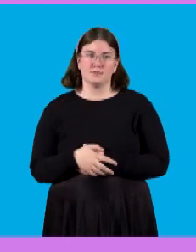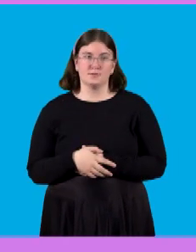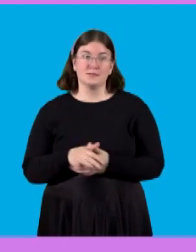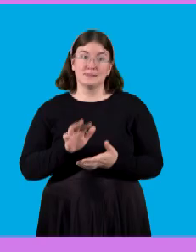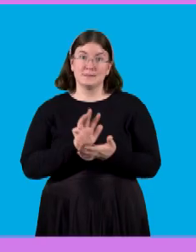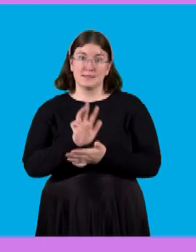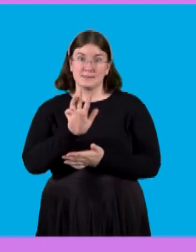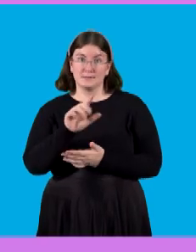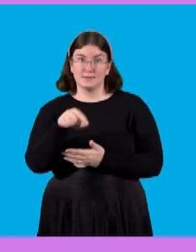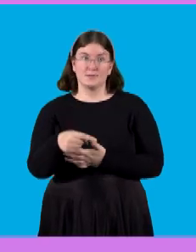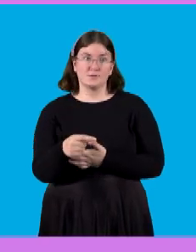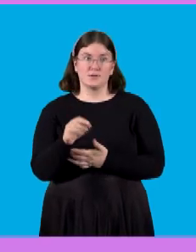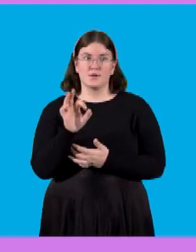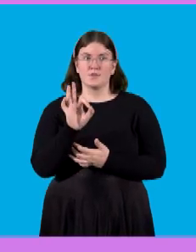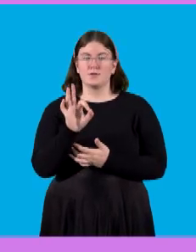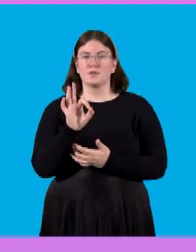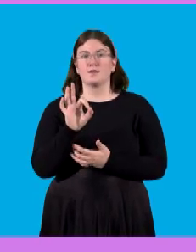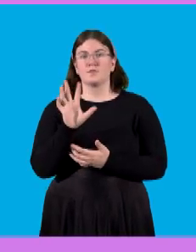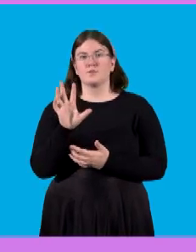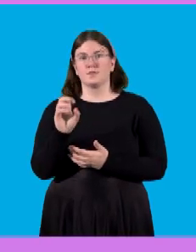19,350 Rand.